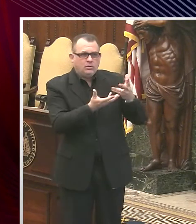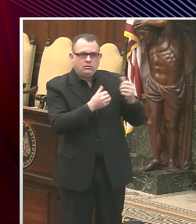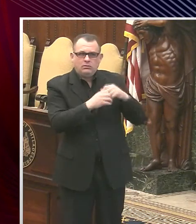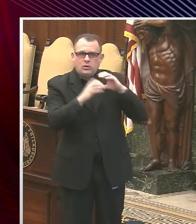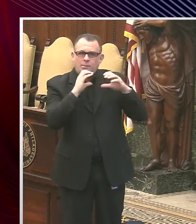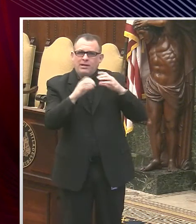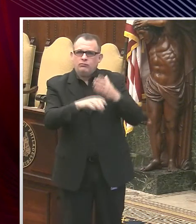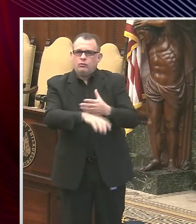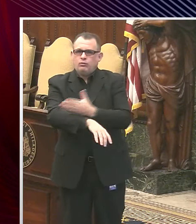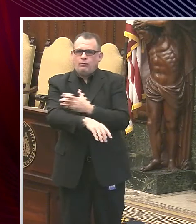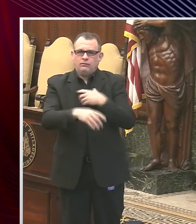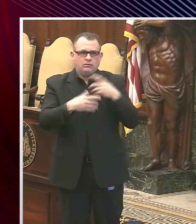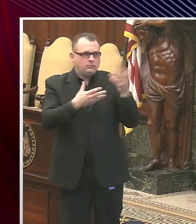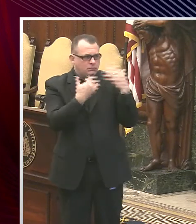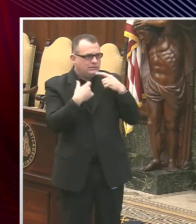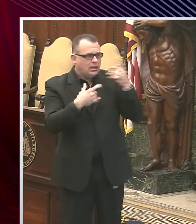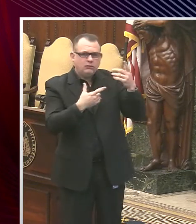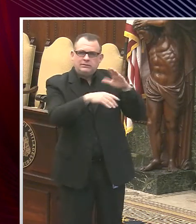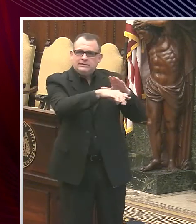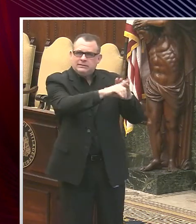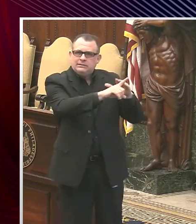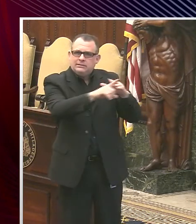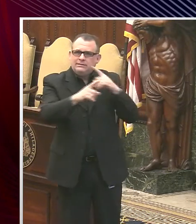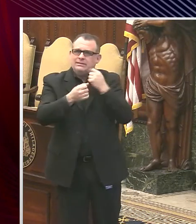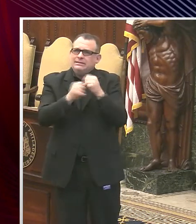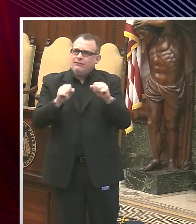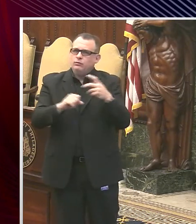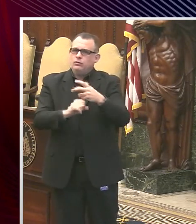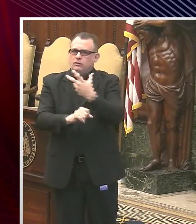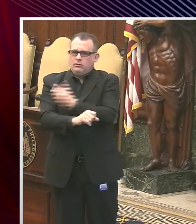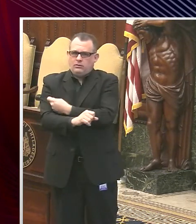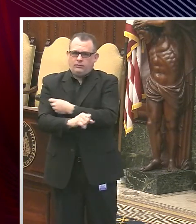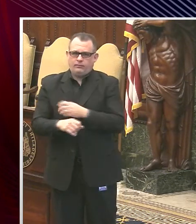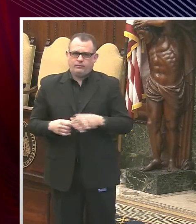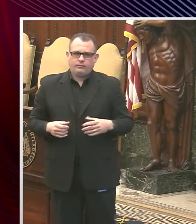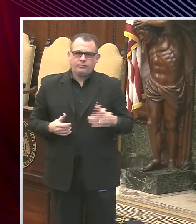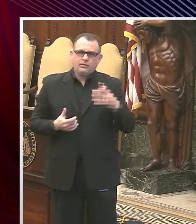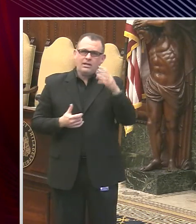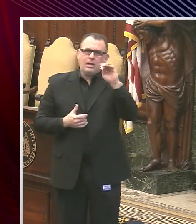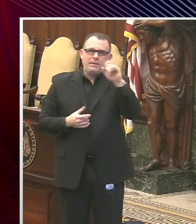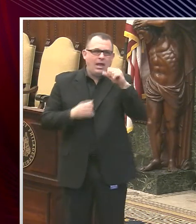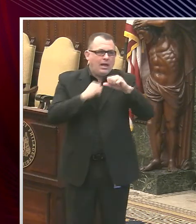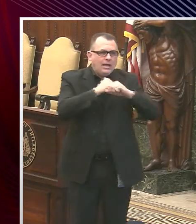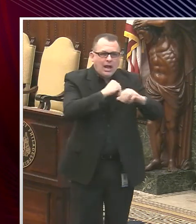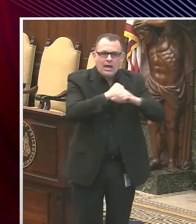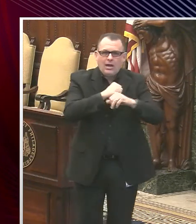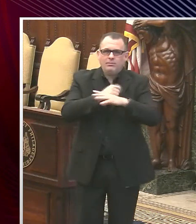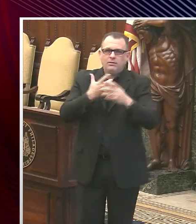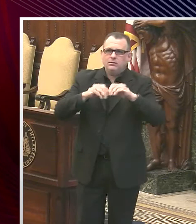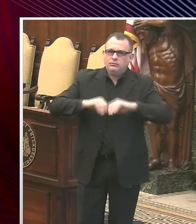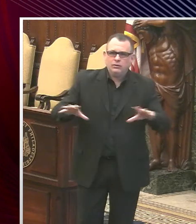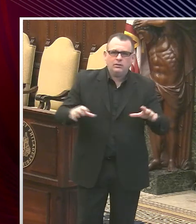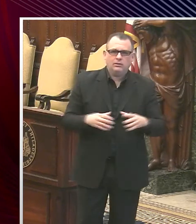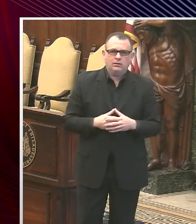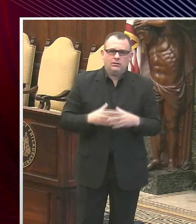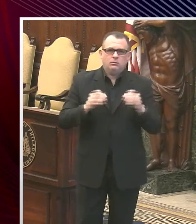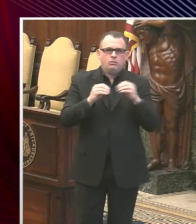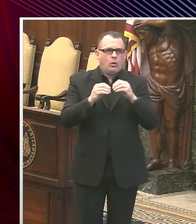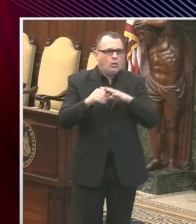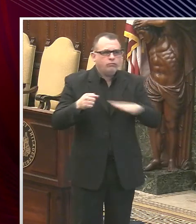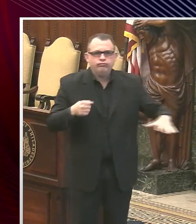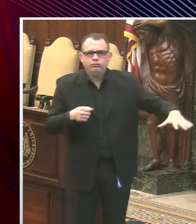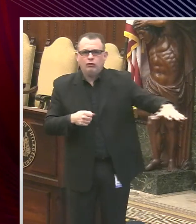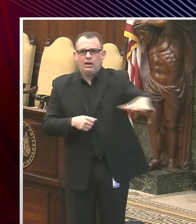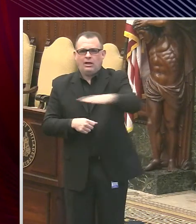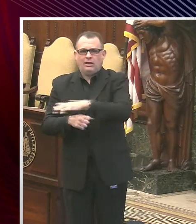vaccine. And we are planning a media campaign to really try to get the message out to a much broader level about the safety and the